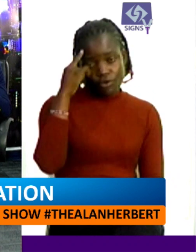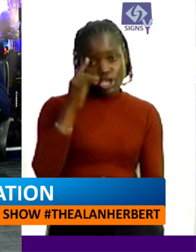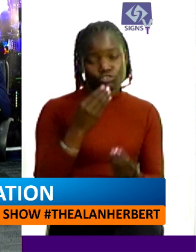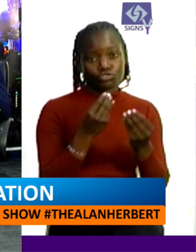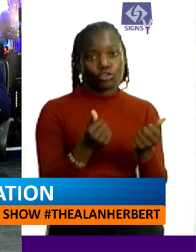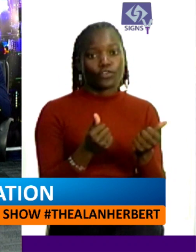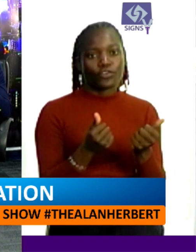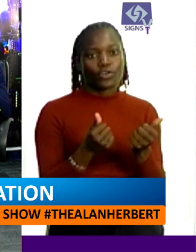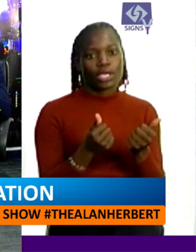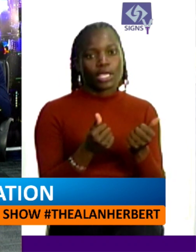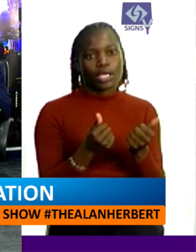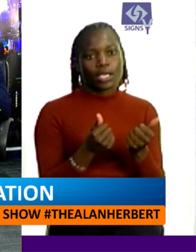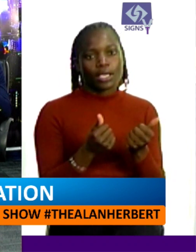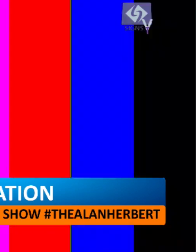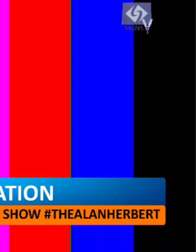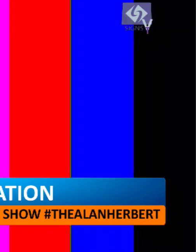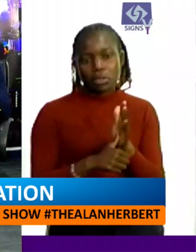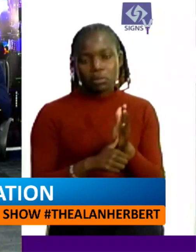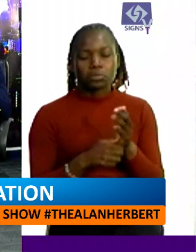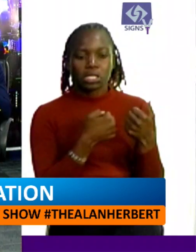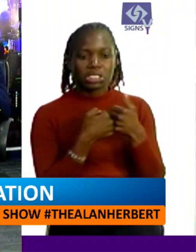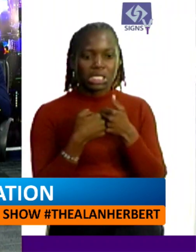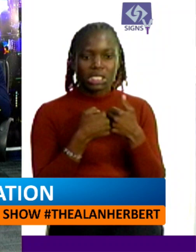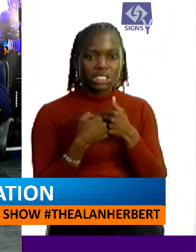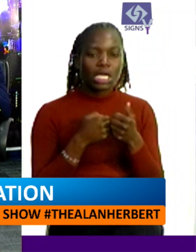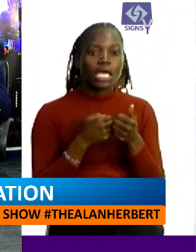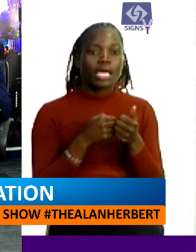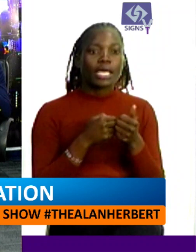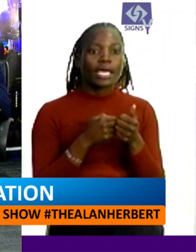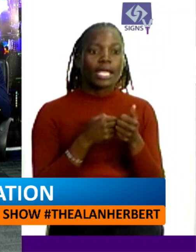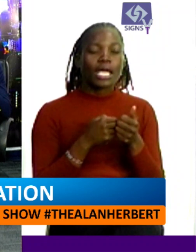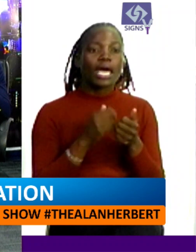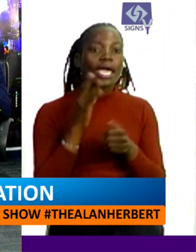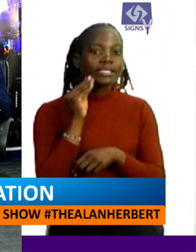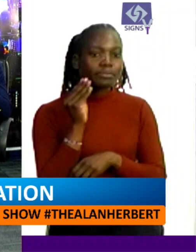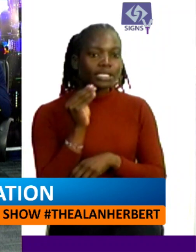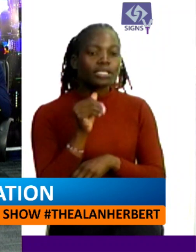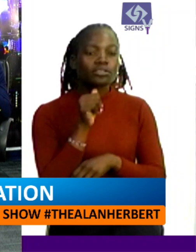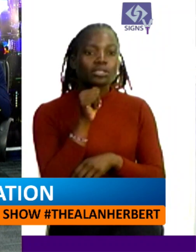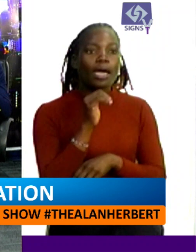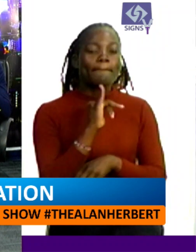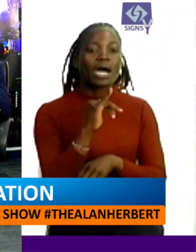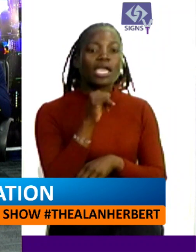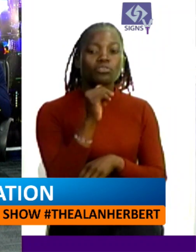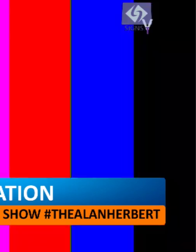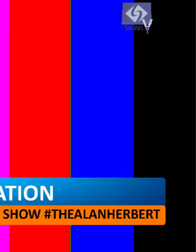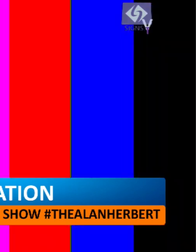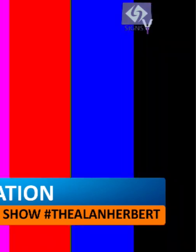solutions to the ailing challenges facing not only us, but we are